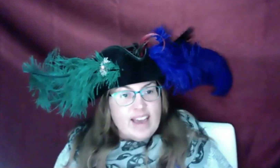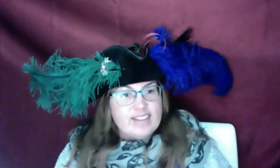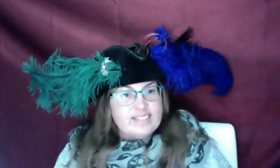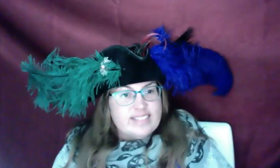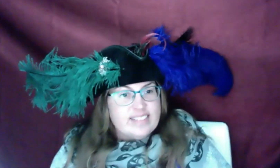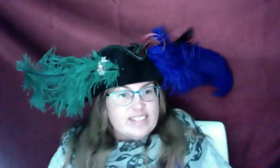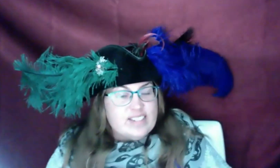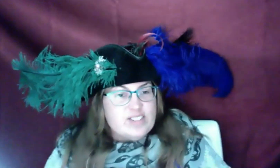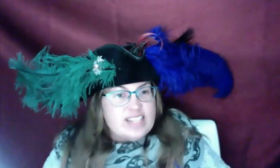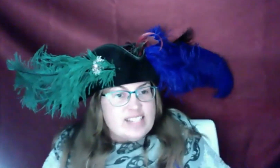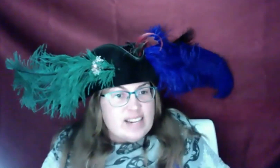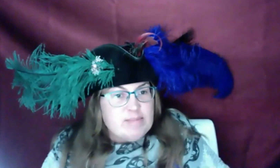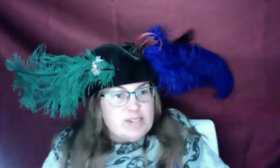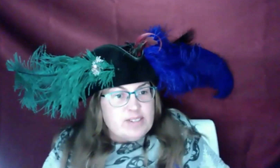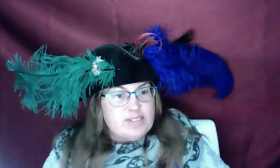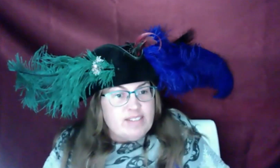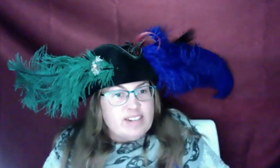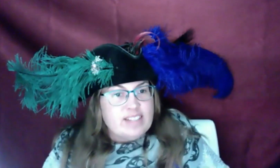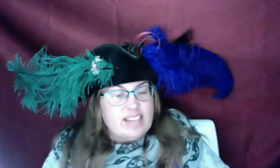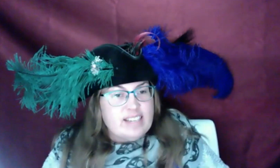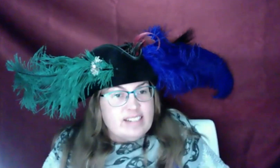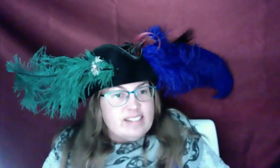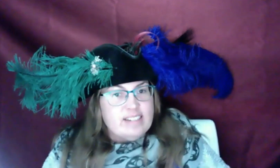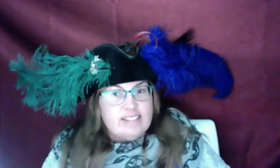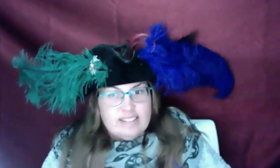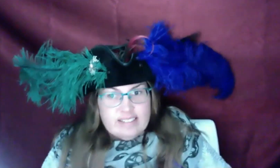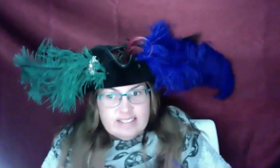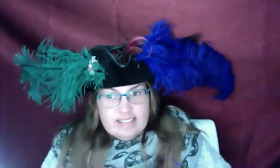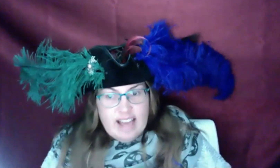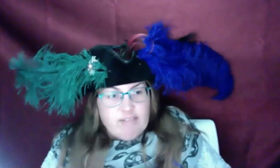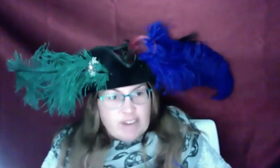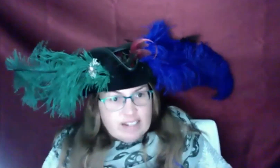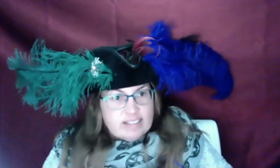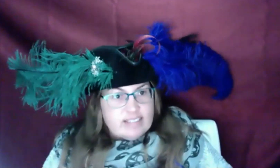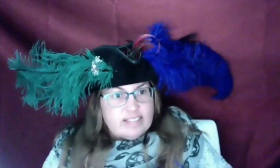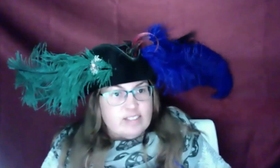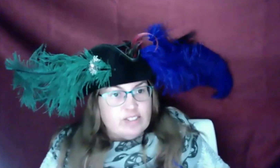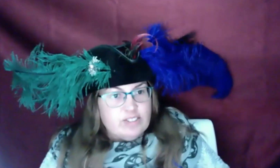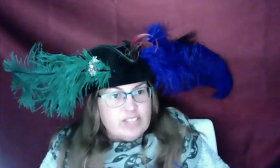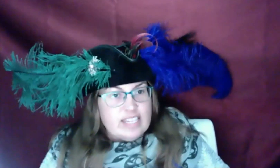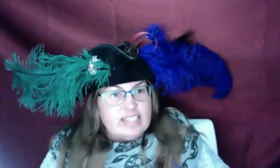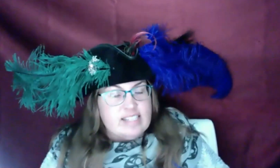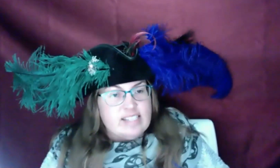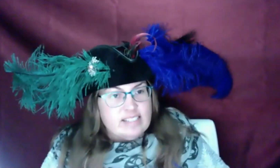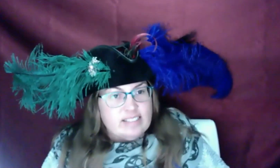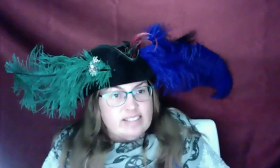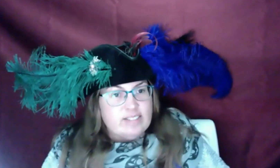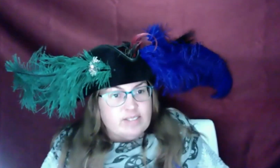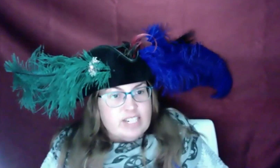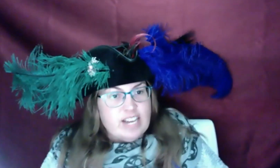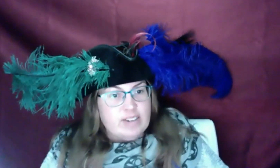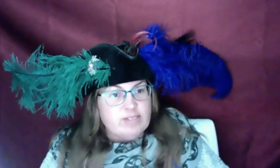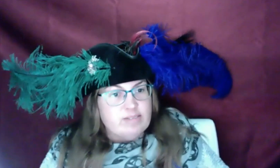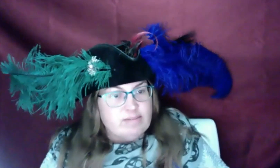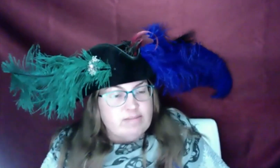So yeah, use this time to definitely have fun, learn new things,